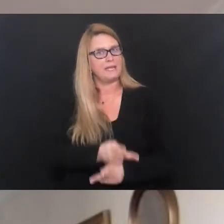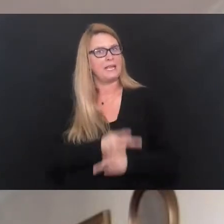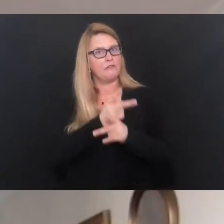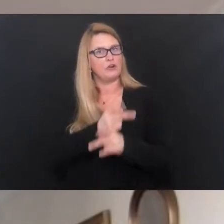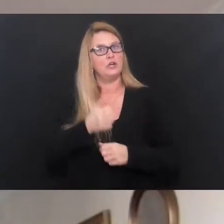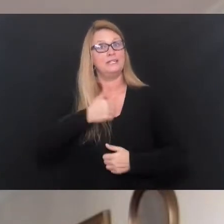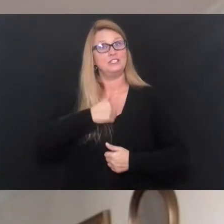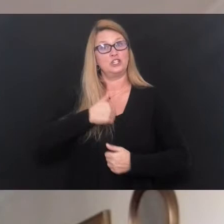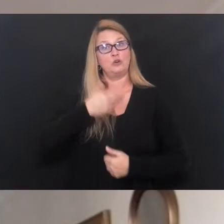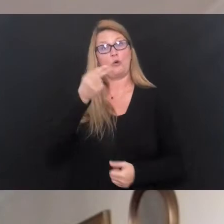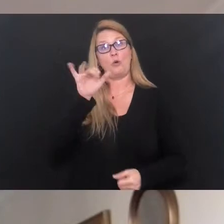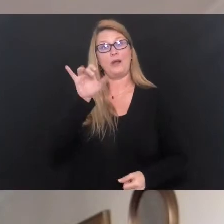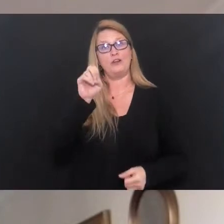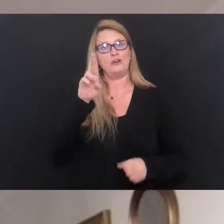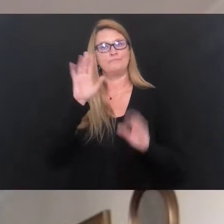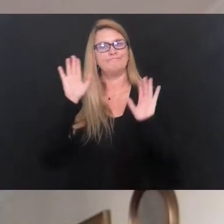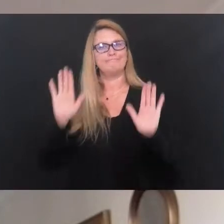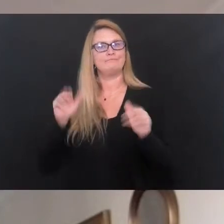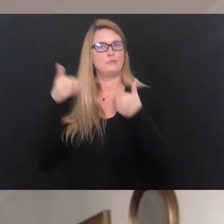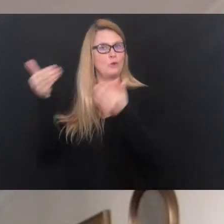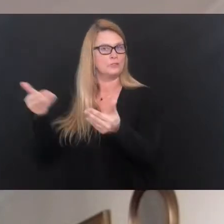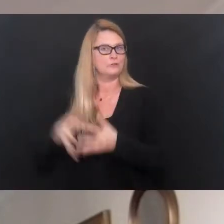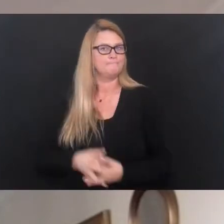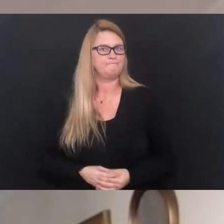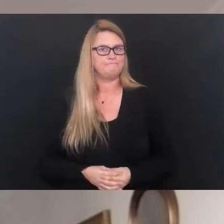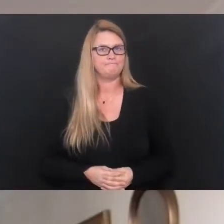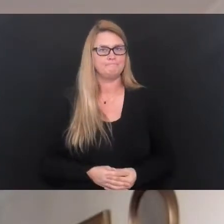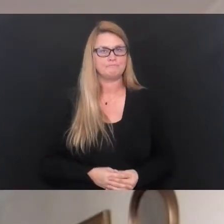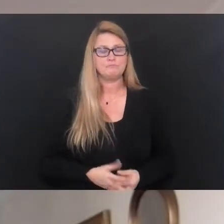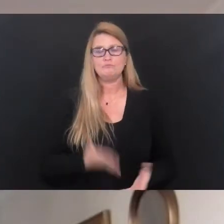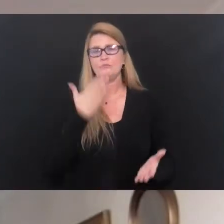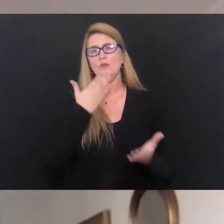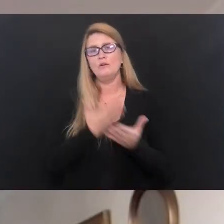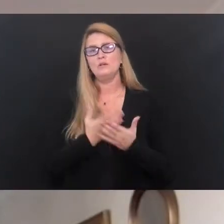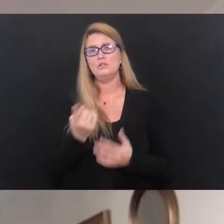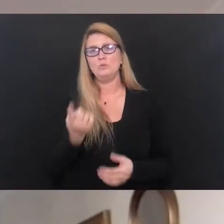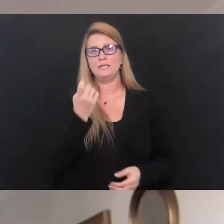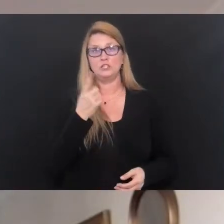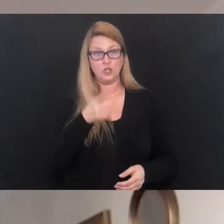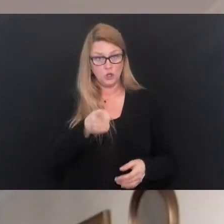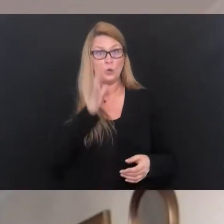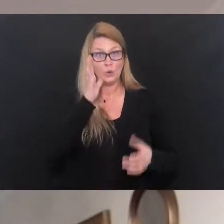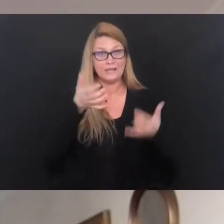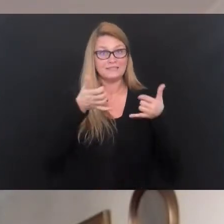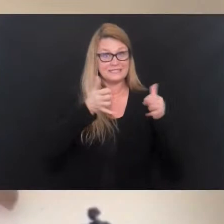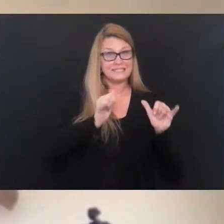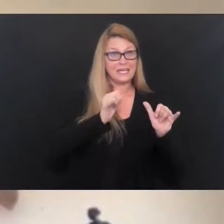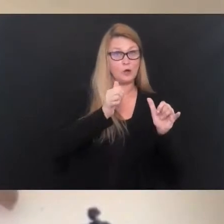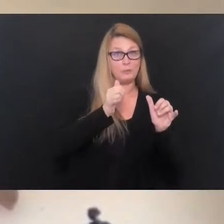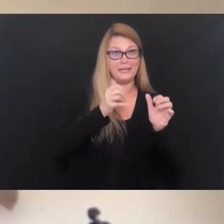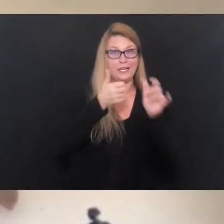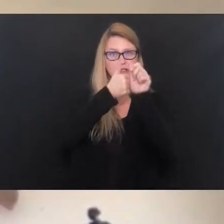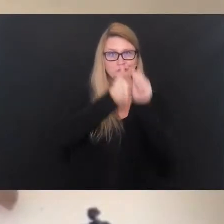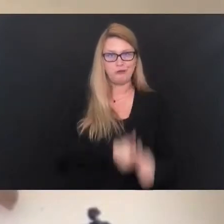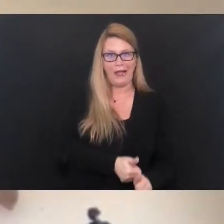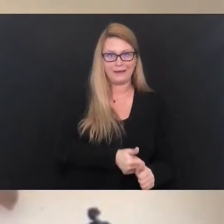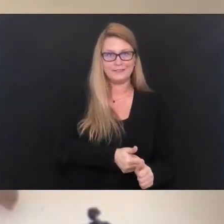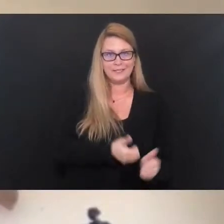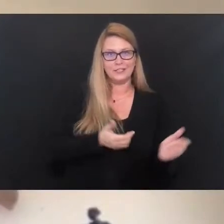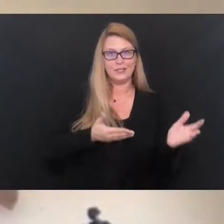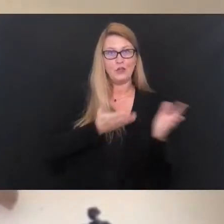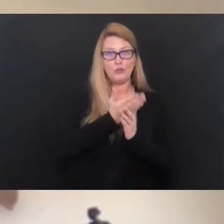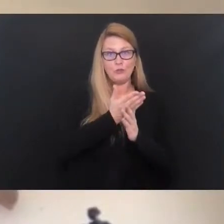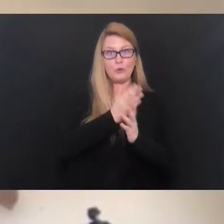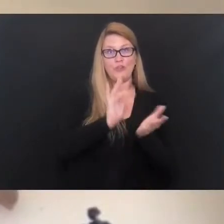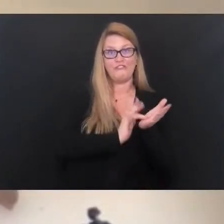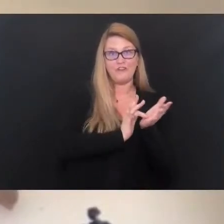to Jim Hoyer for the second part. Yeah, Mark, good question. So you'll still be tracked by the